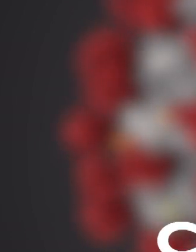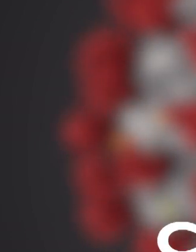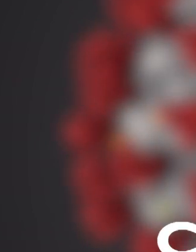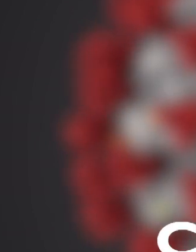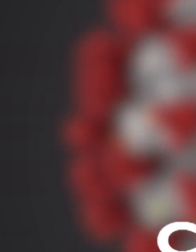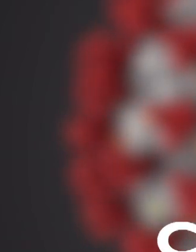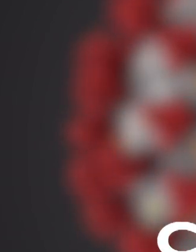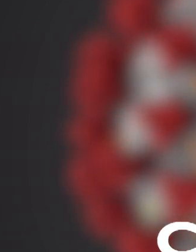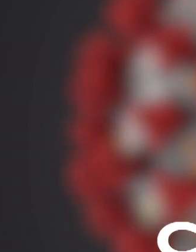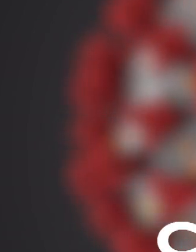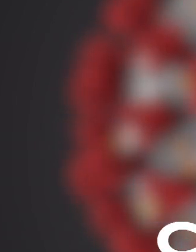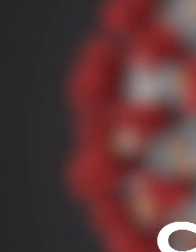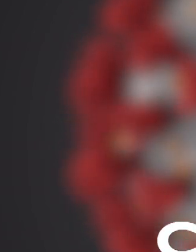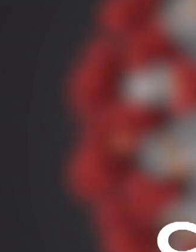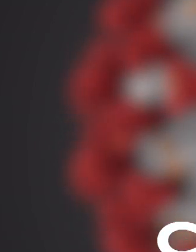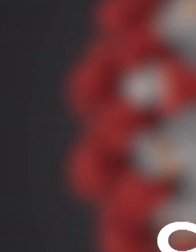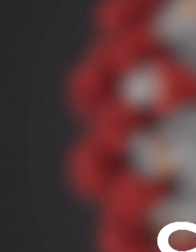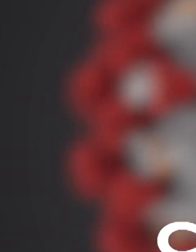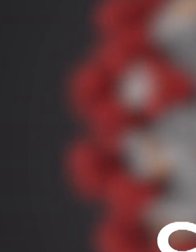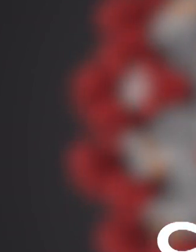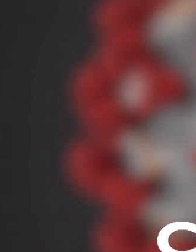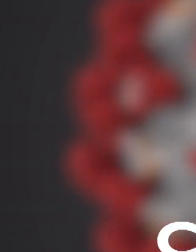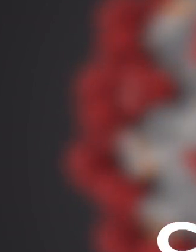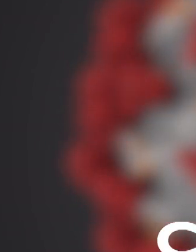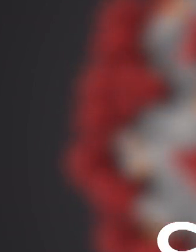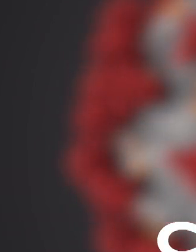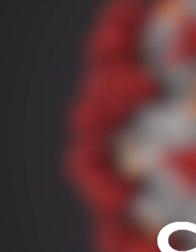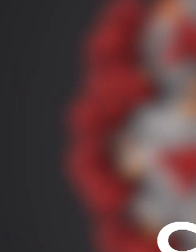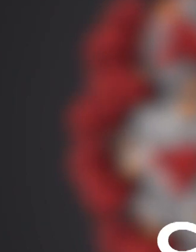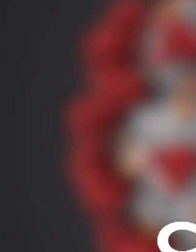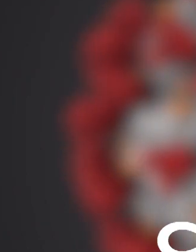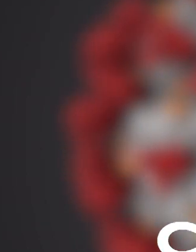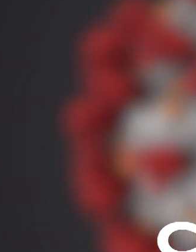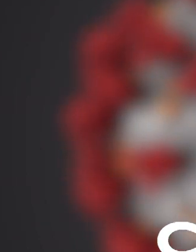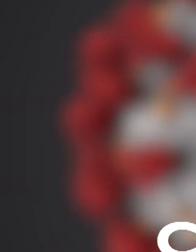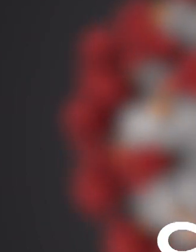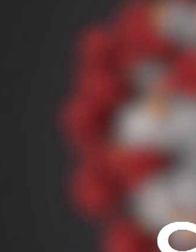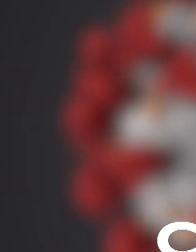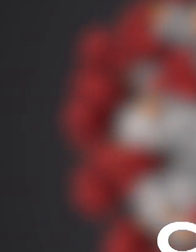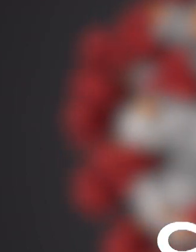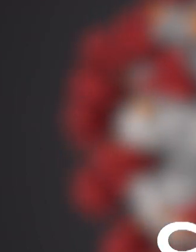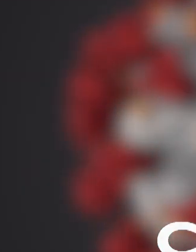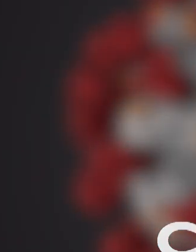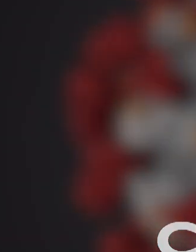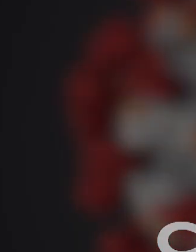pandemic in Cupertino, please visit cupertino.org/coronavirus.